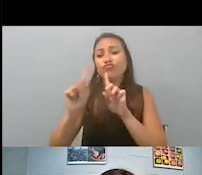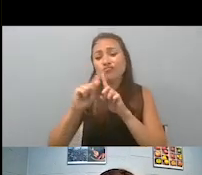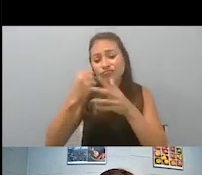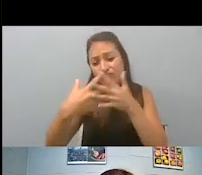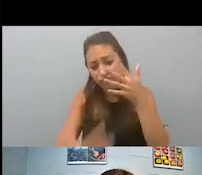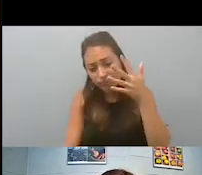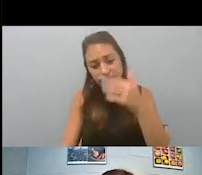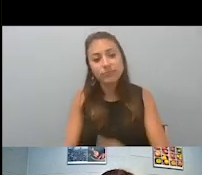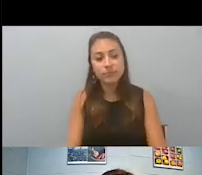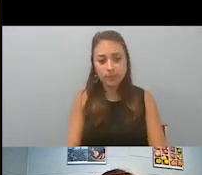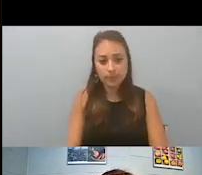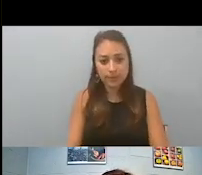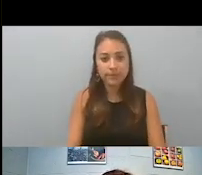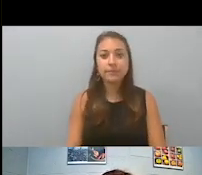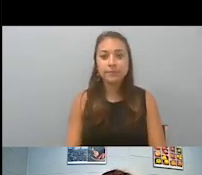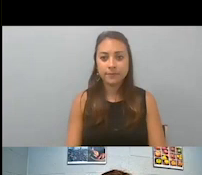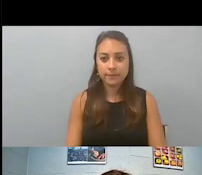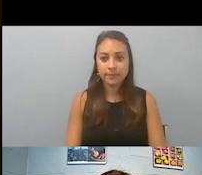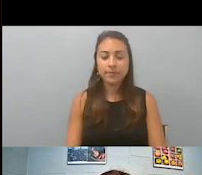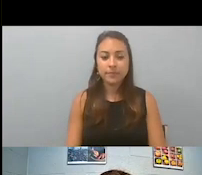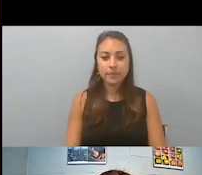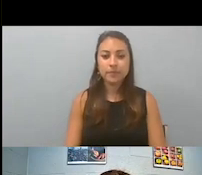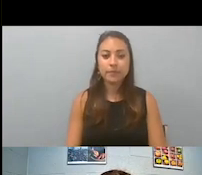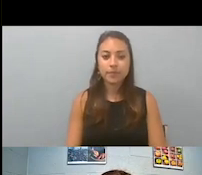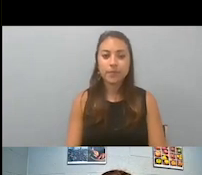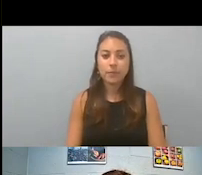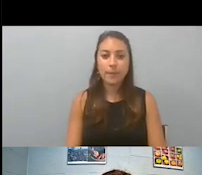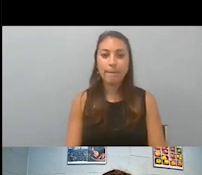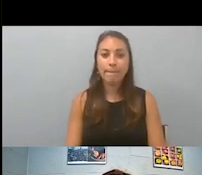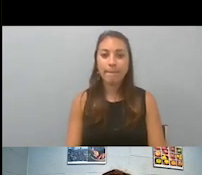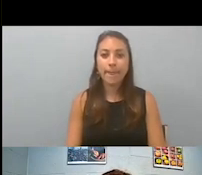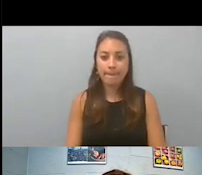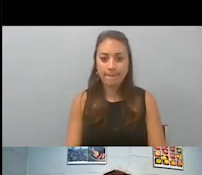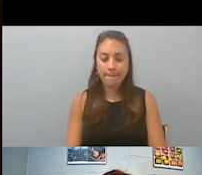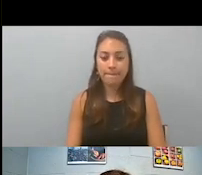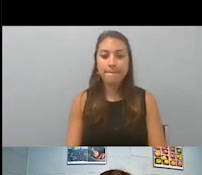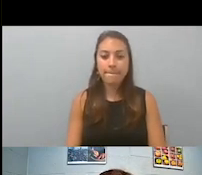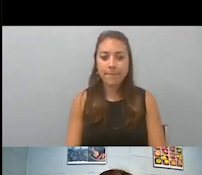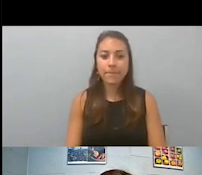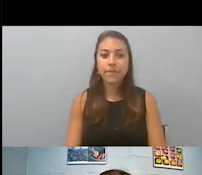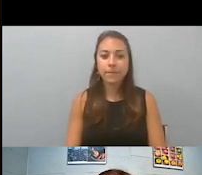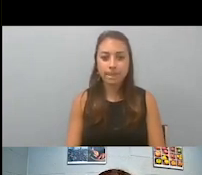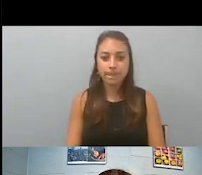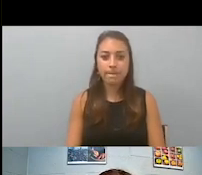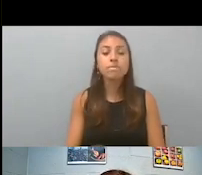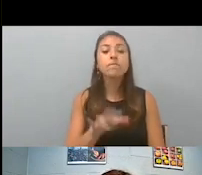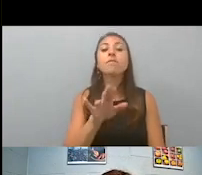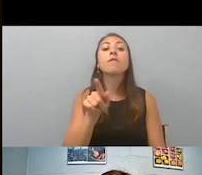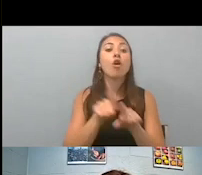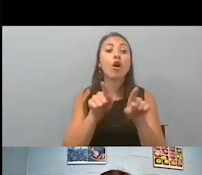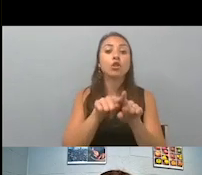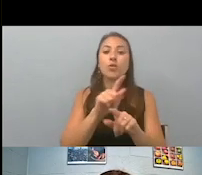salad bars, those same comfort entrees. And this has a particular focus on